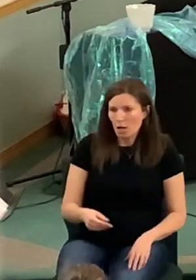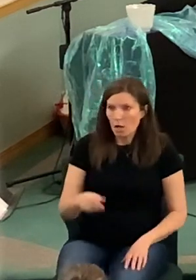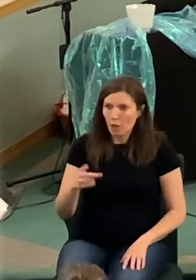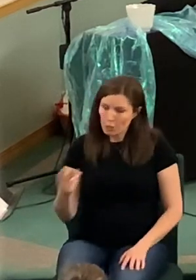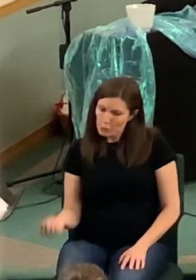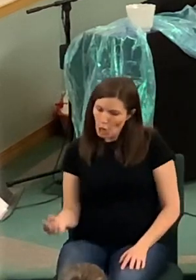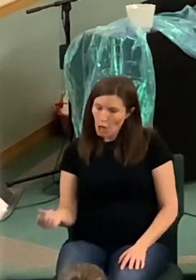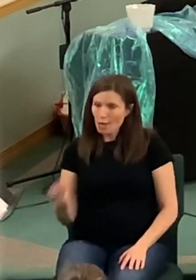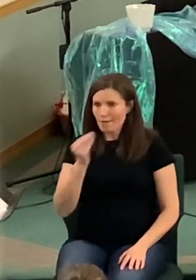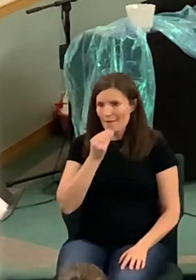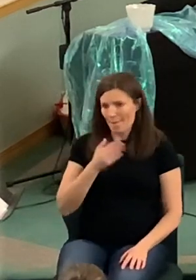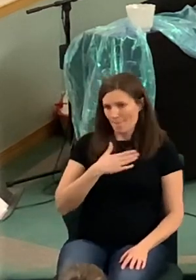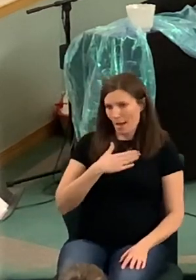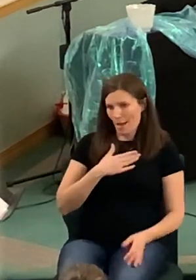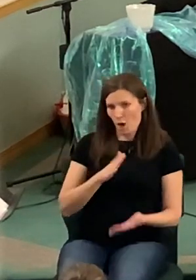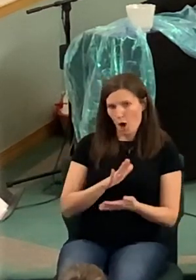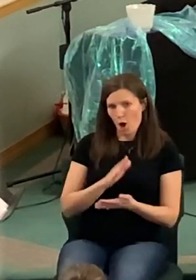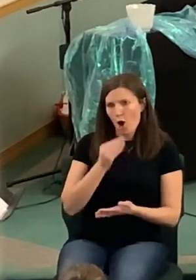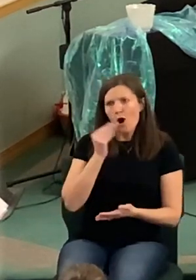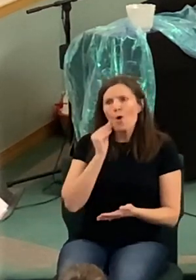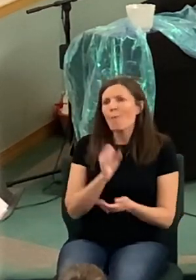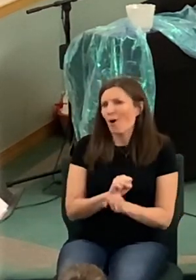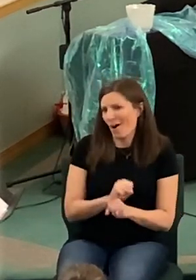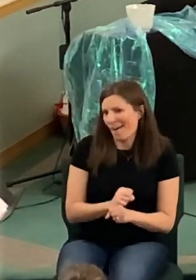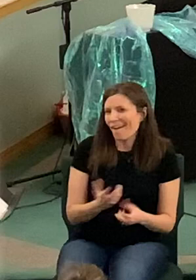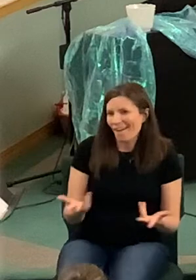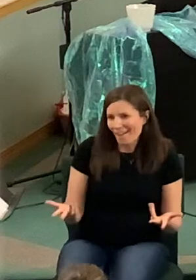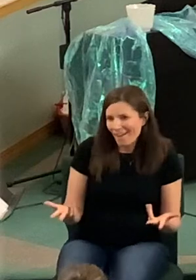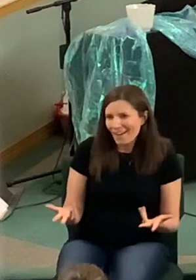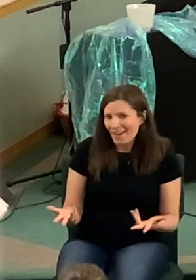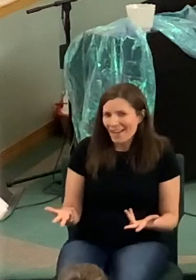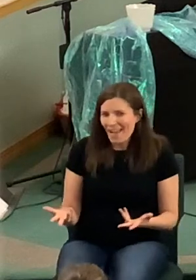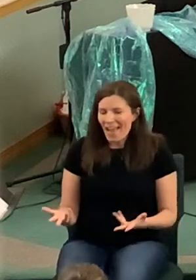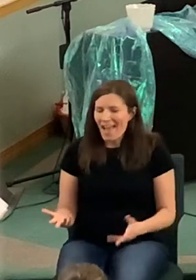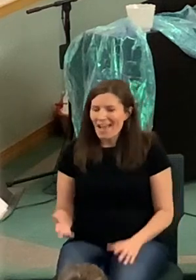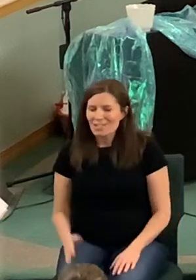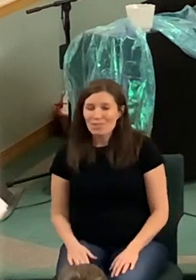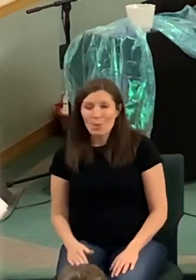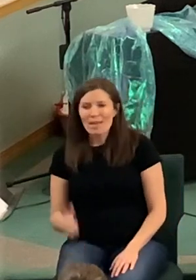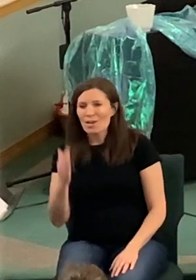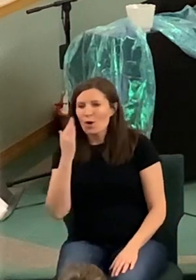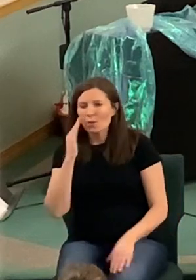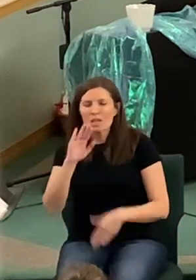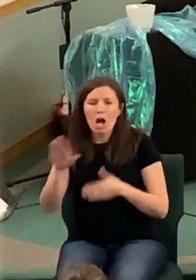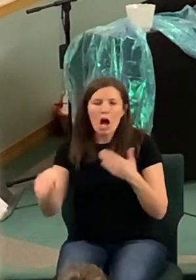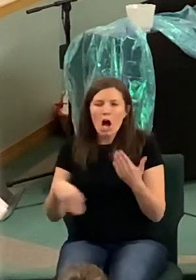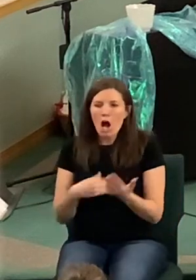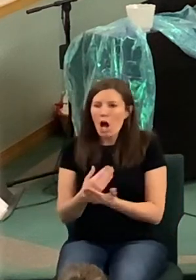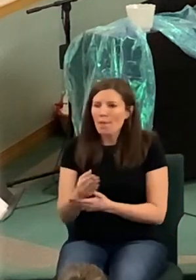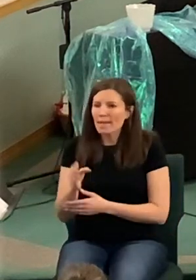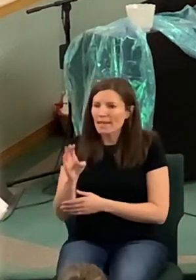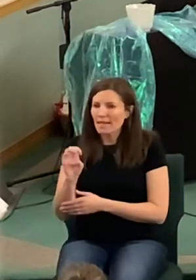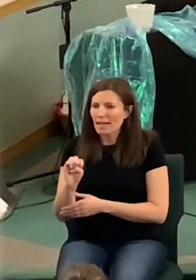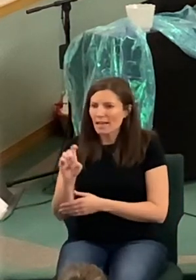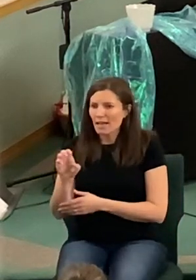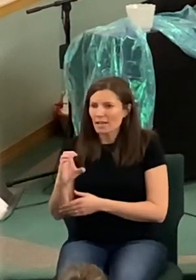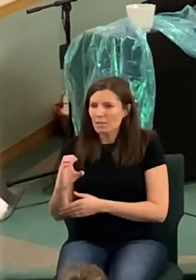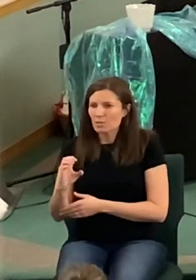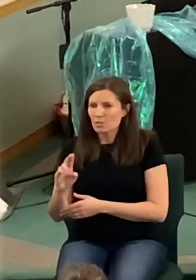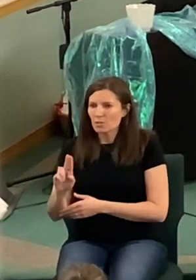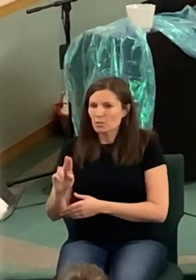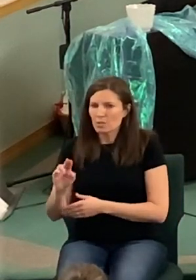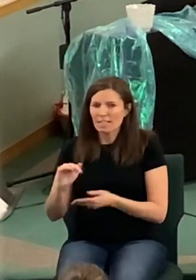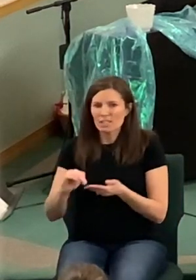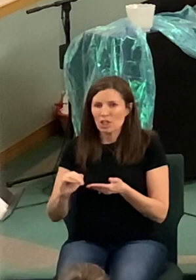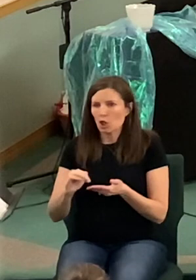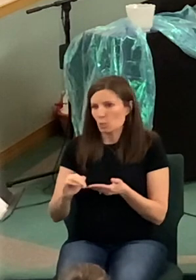of excuses for workers to call in late, and the victim knows them all. From flat tires on the way to work to sick